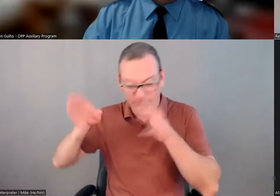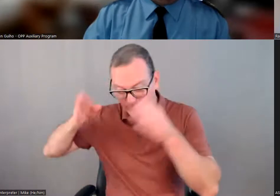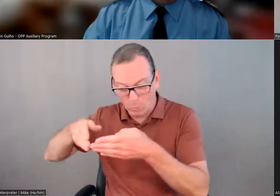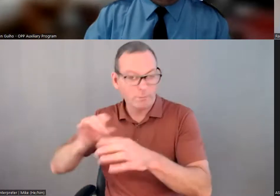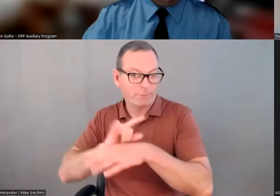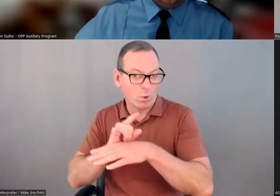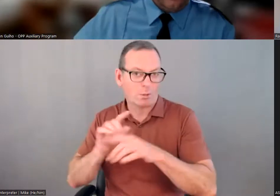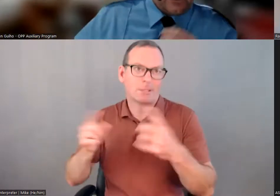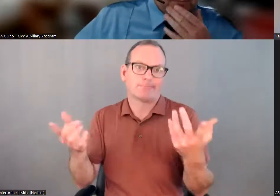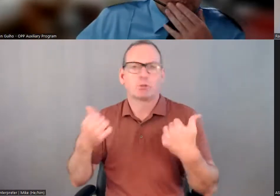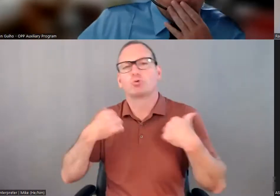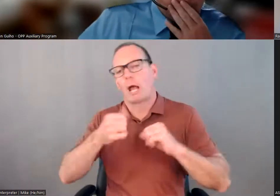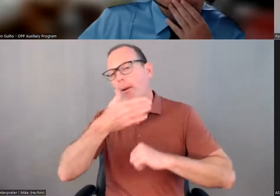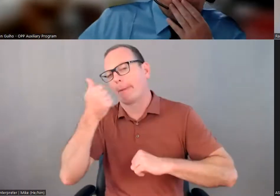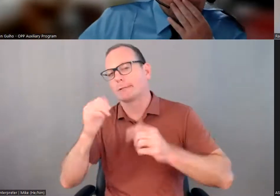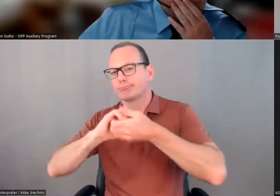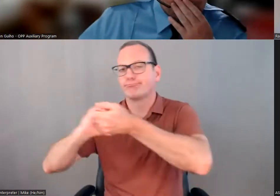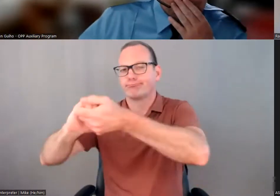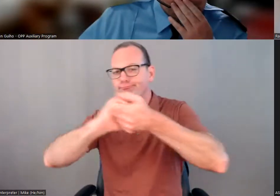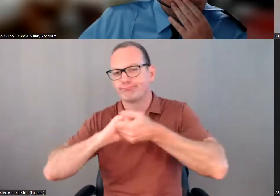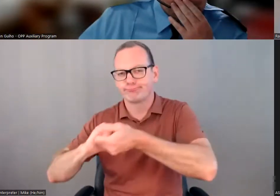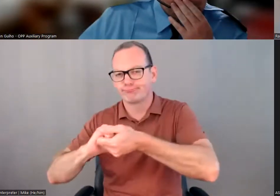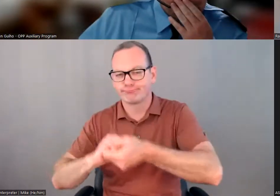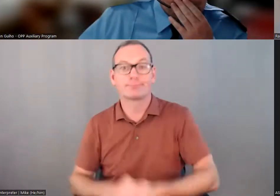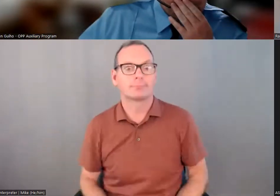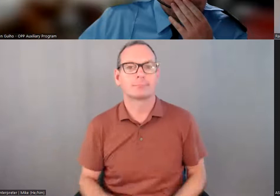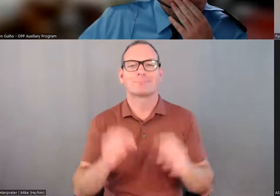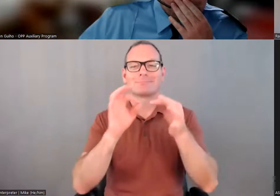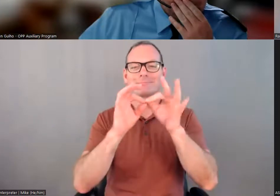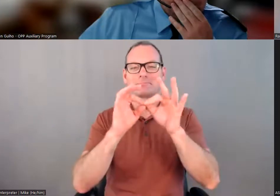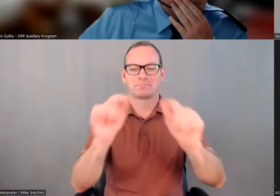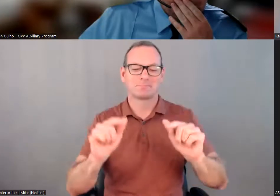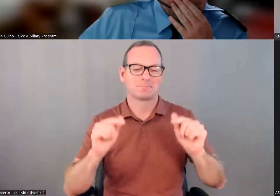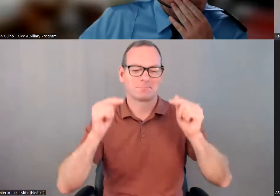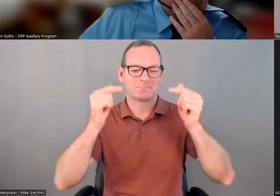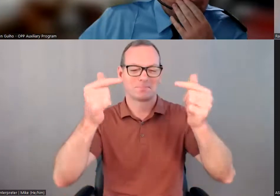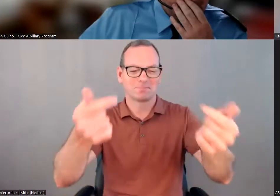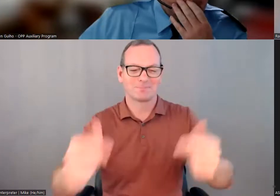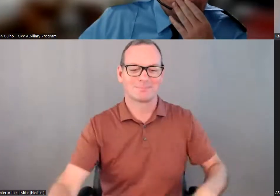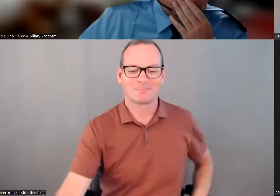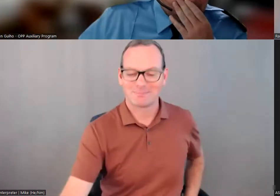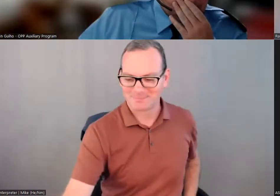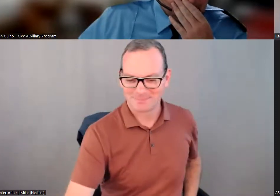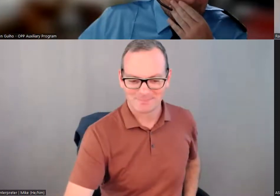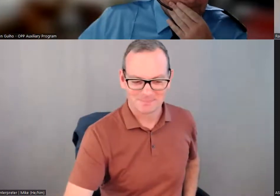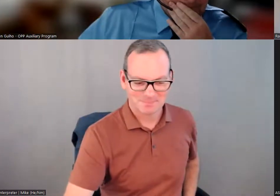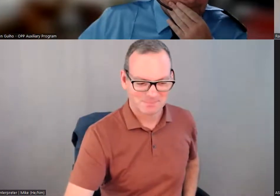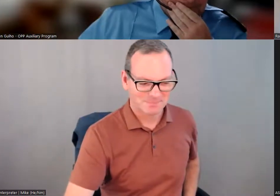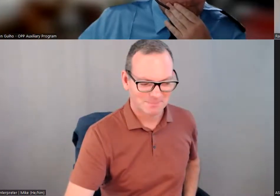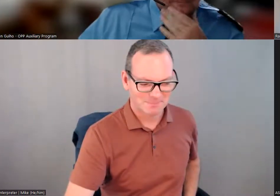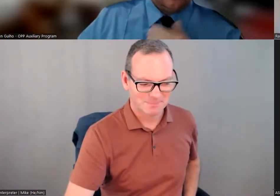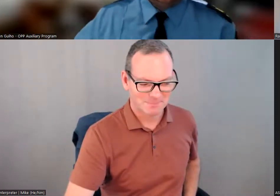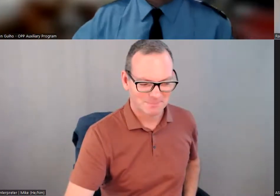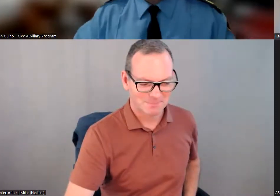couple comments about, you know, sometimes either, you know, sometimes it's our friends or families or other professionals will